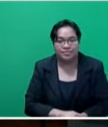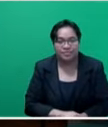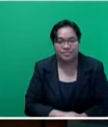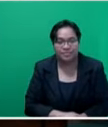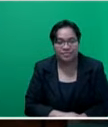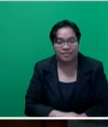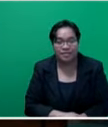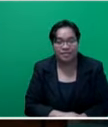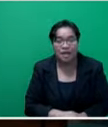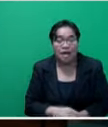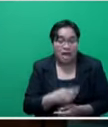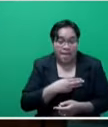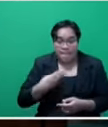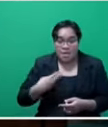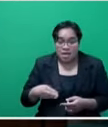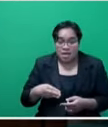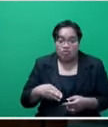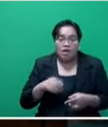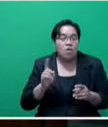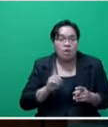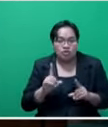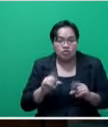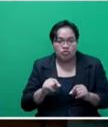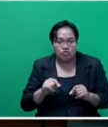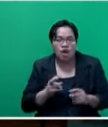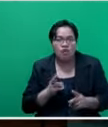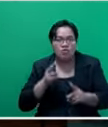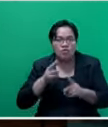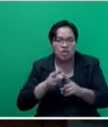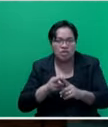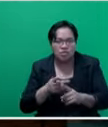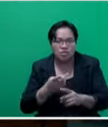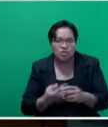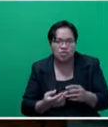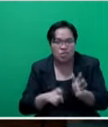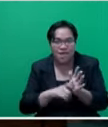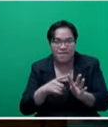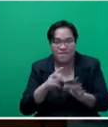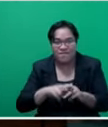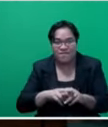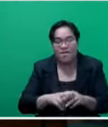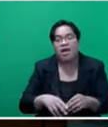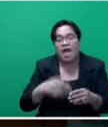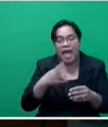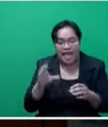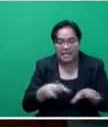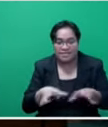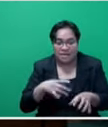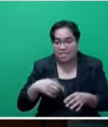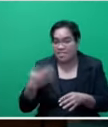Mr. Speaker, sir, the Ministry has been involved in reef-to-reef activities. Earlier this year, the